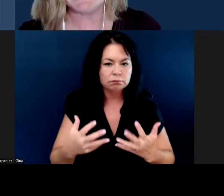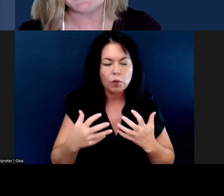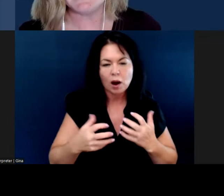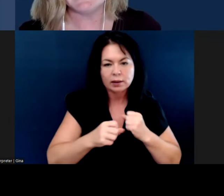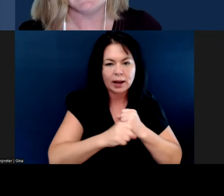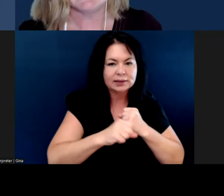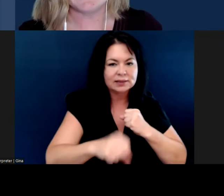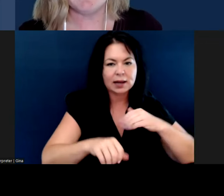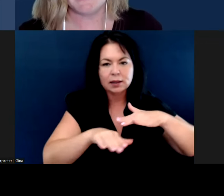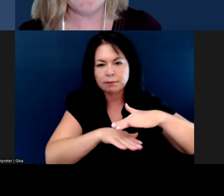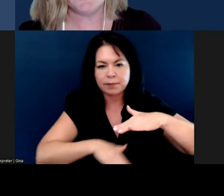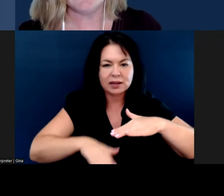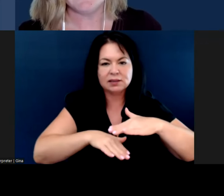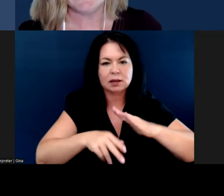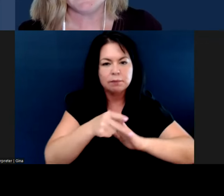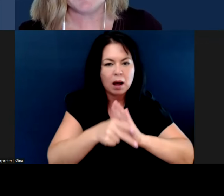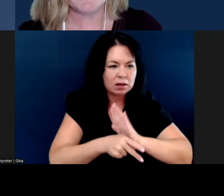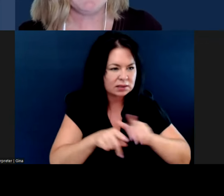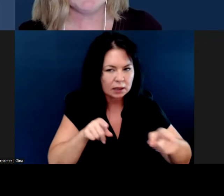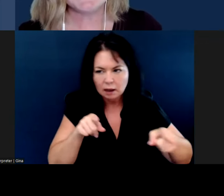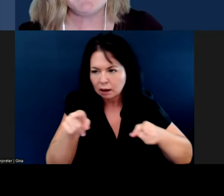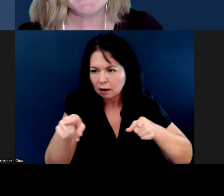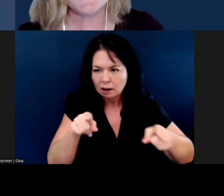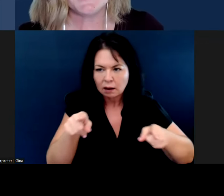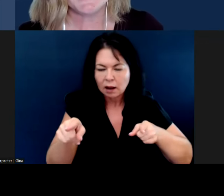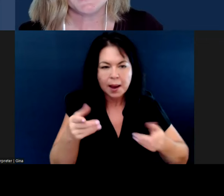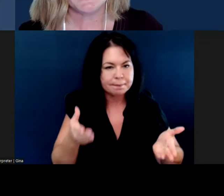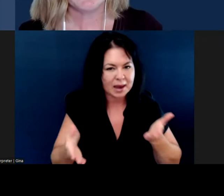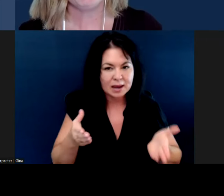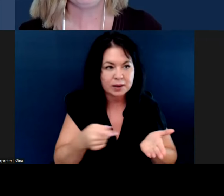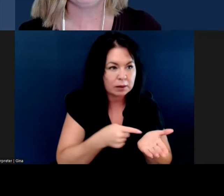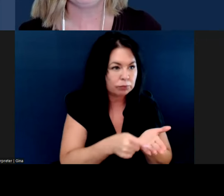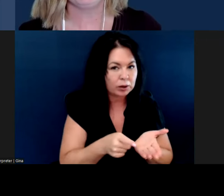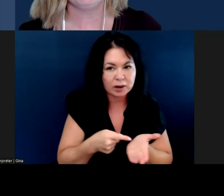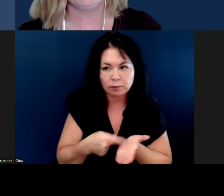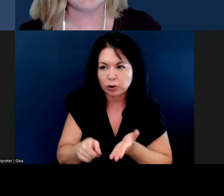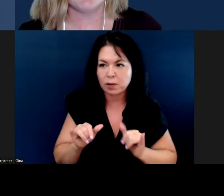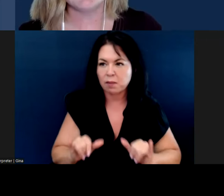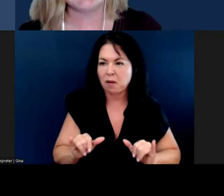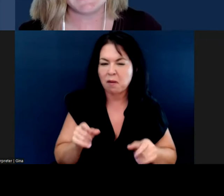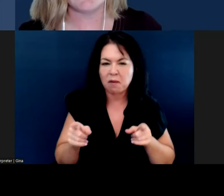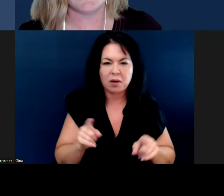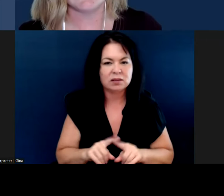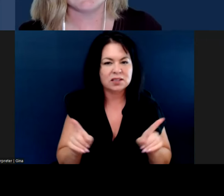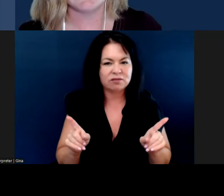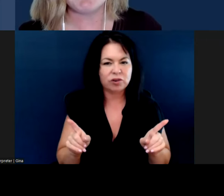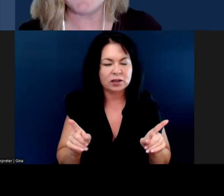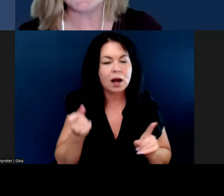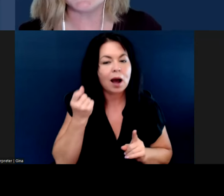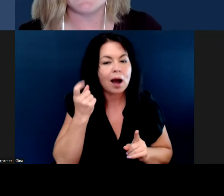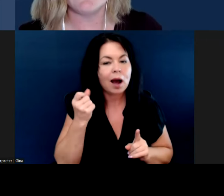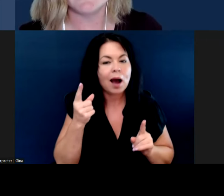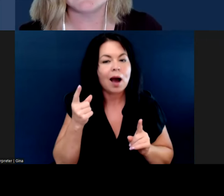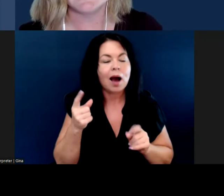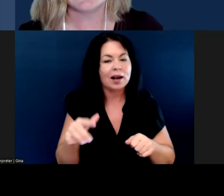basic policy sold by another, your premiums might be different, but the coverage is standardized. The benefits